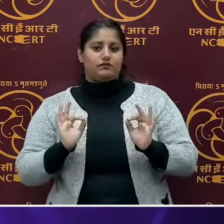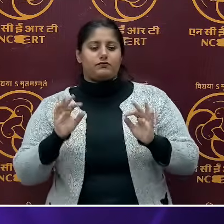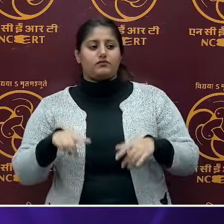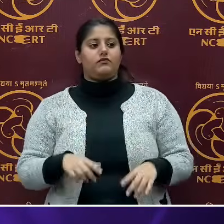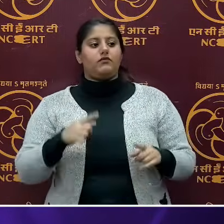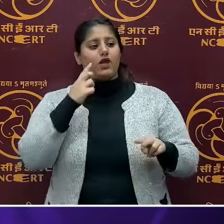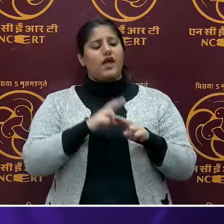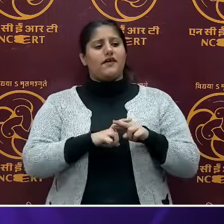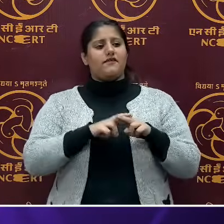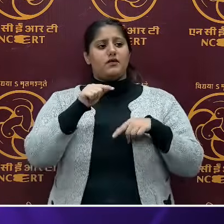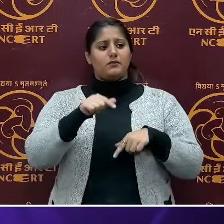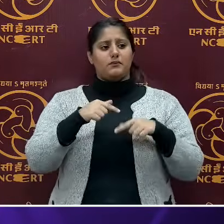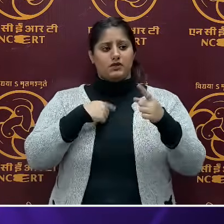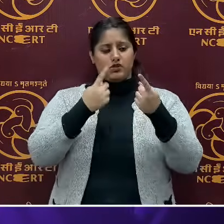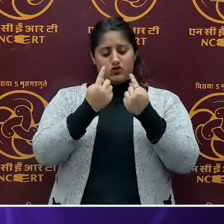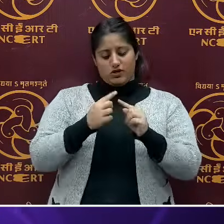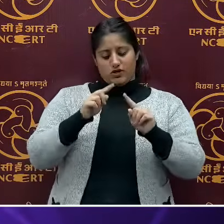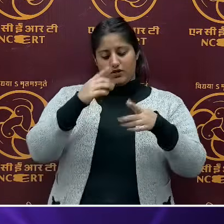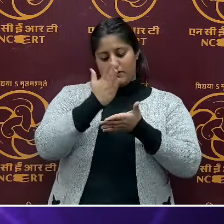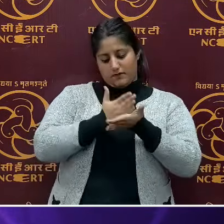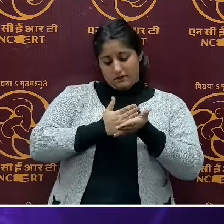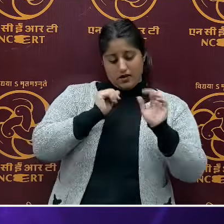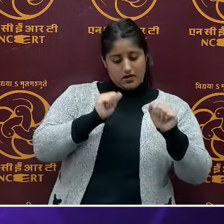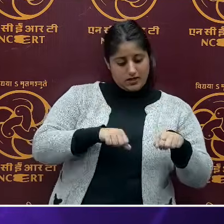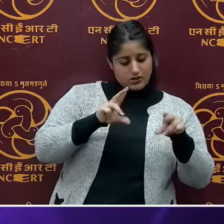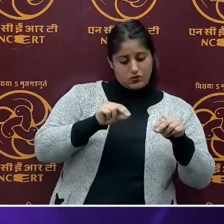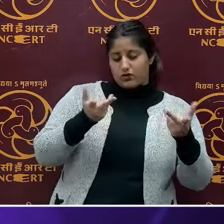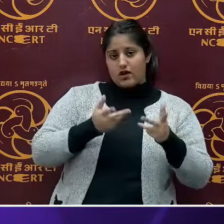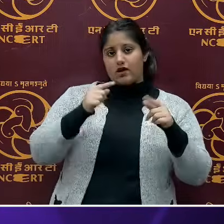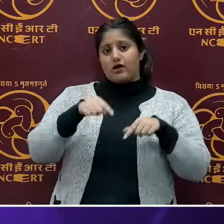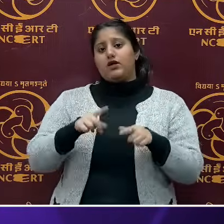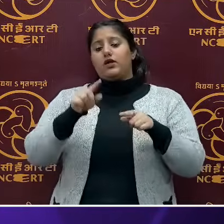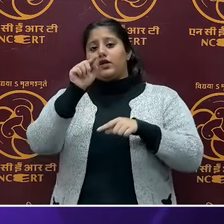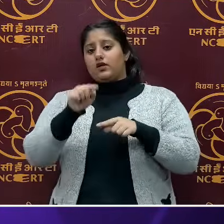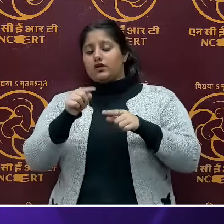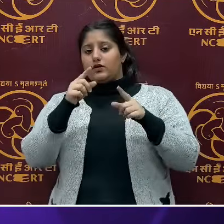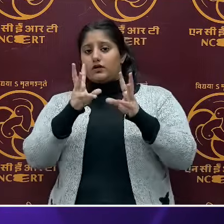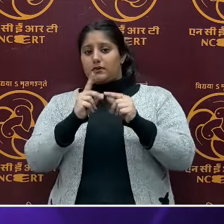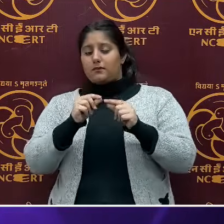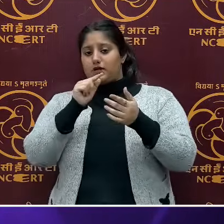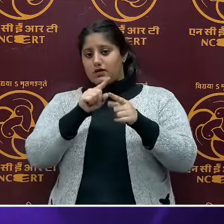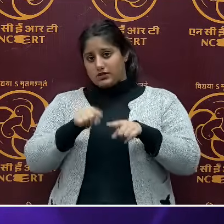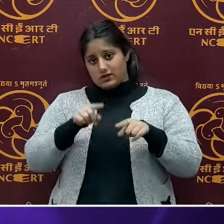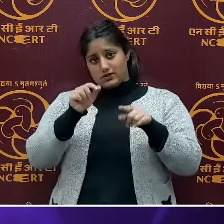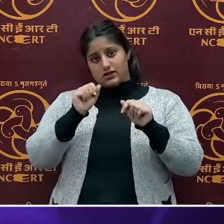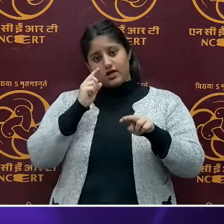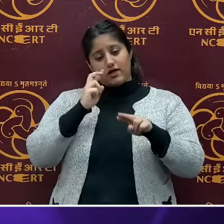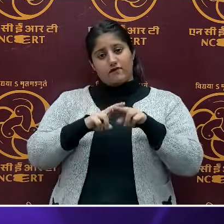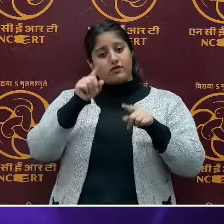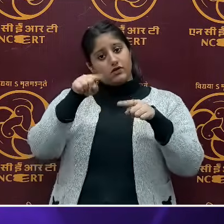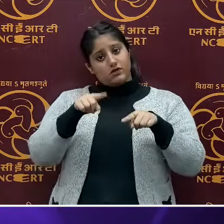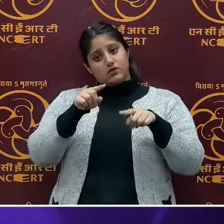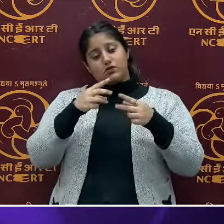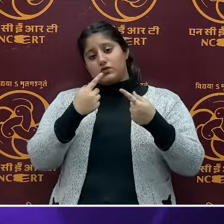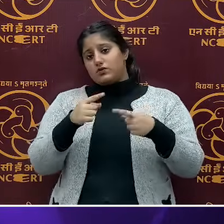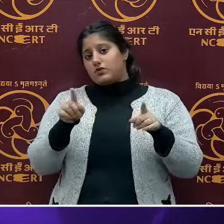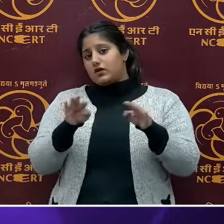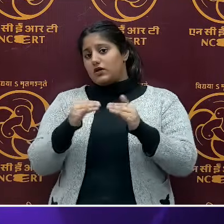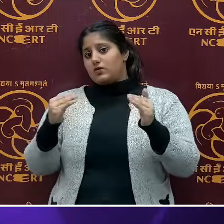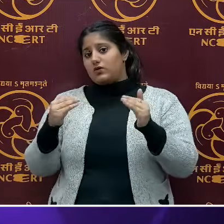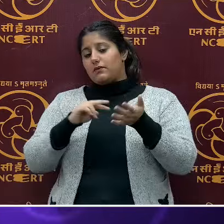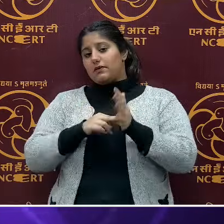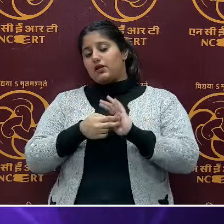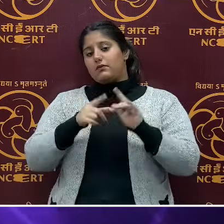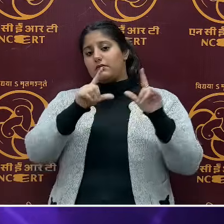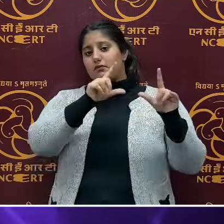we need to check whether they are in proportion or not, whether Right. the ratios are equal or not. Right. If the ratios are equal, that means the given images